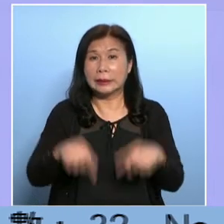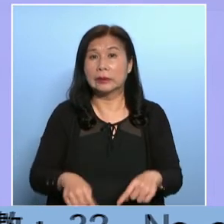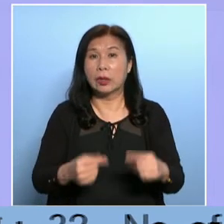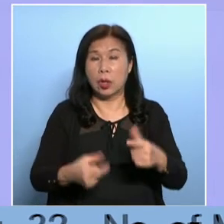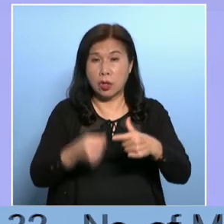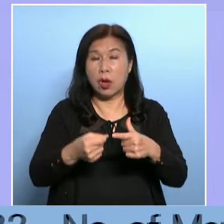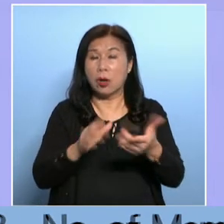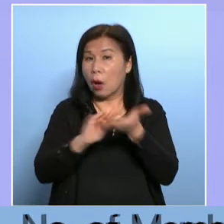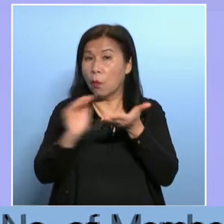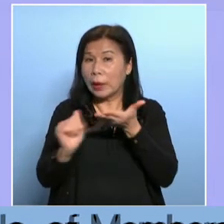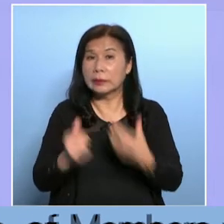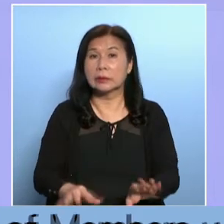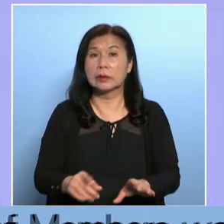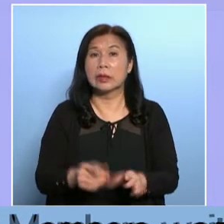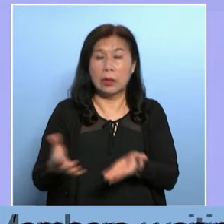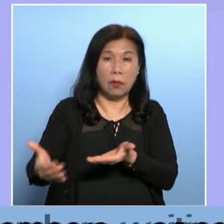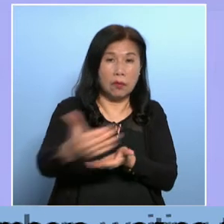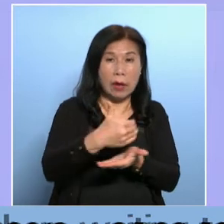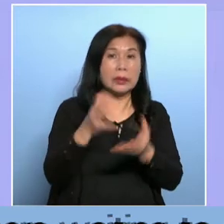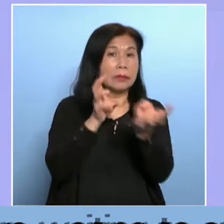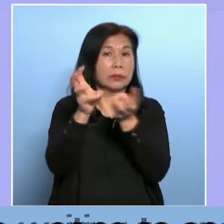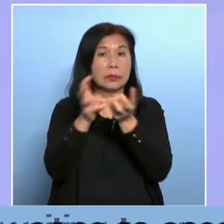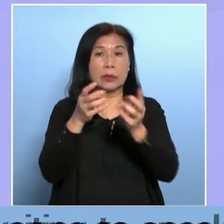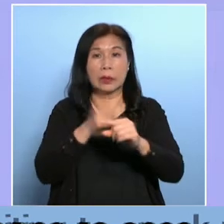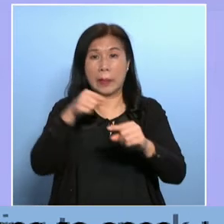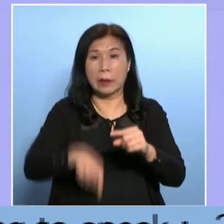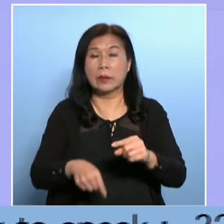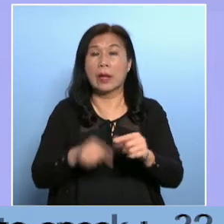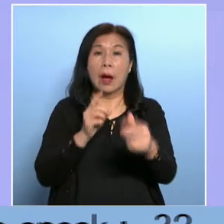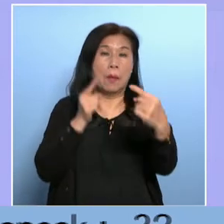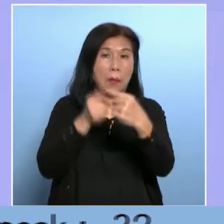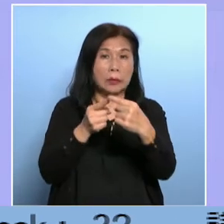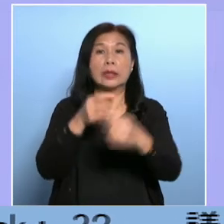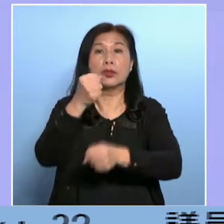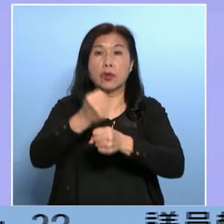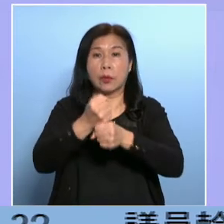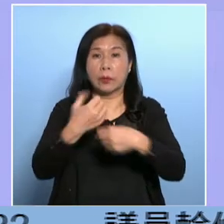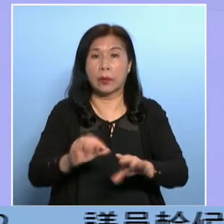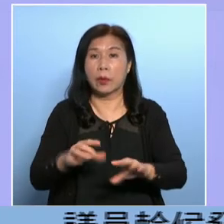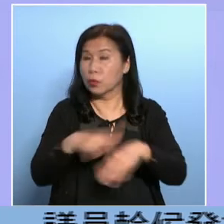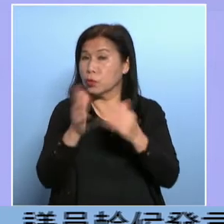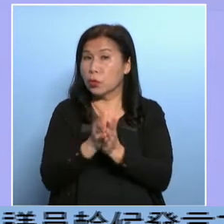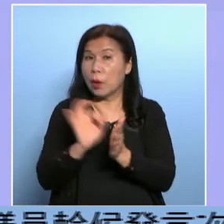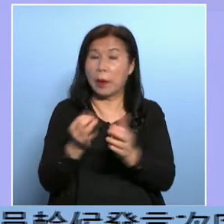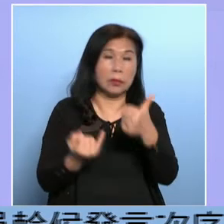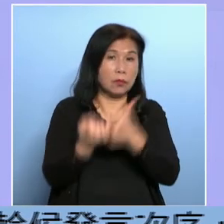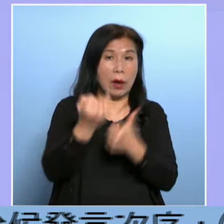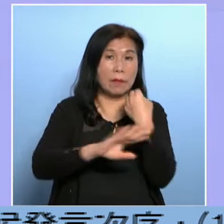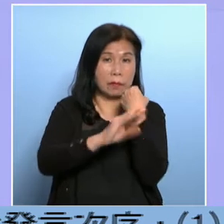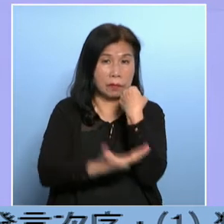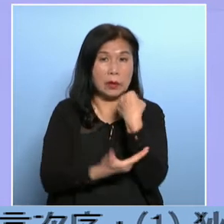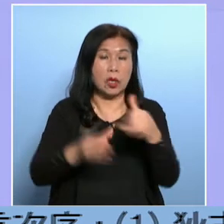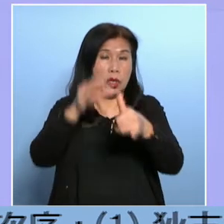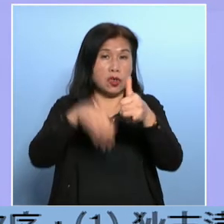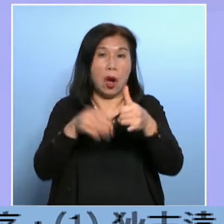meeting, to protect public health, the collection of personal data